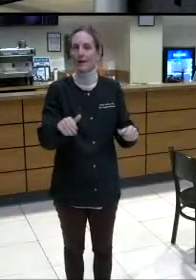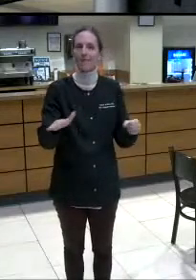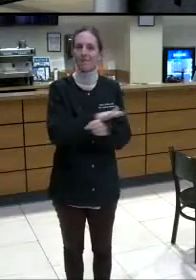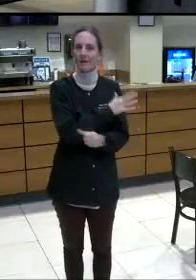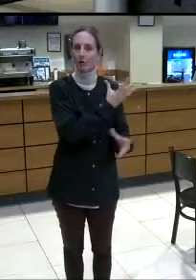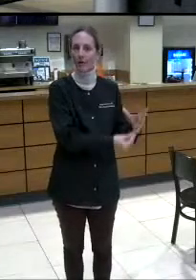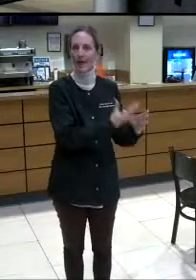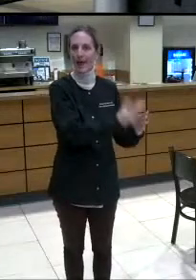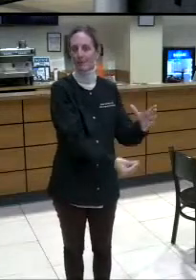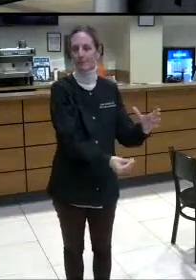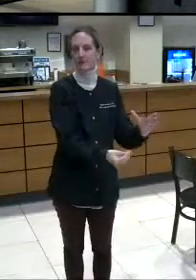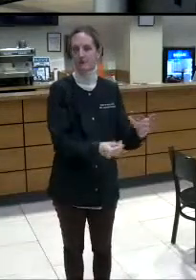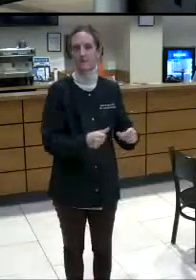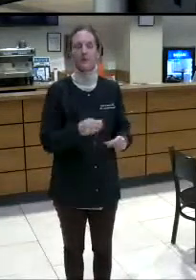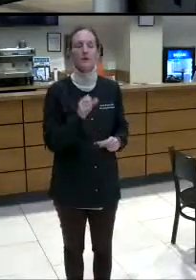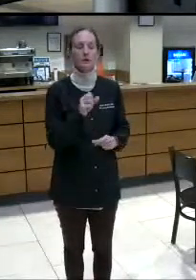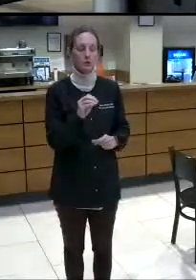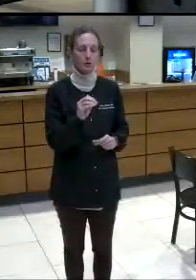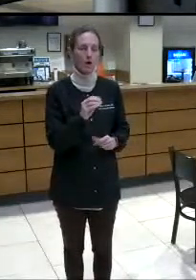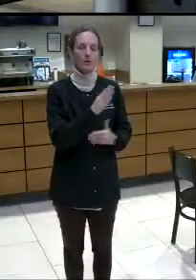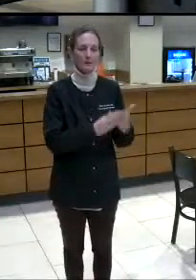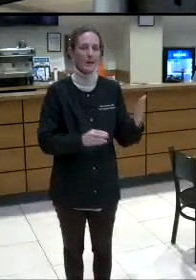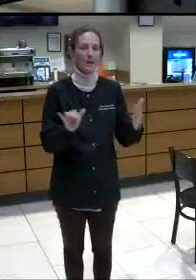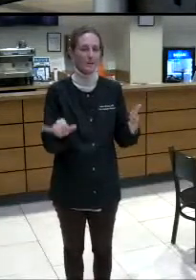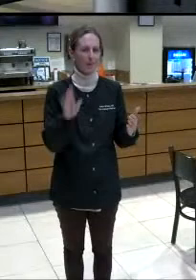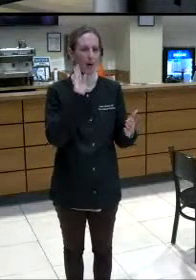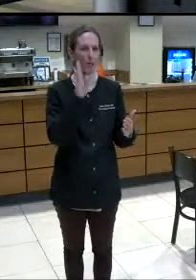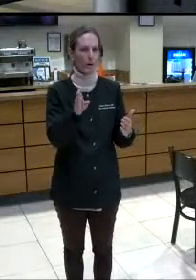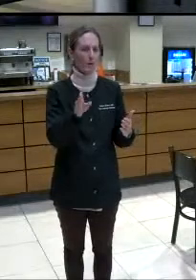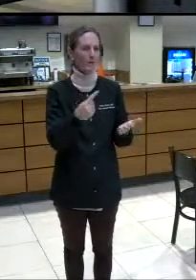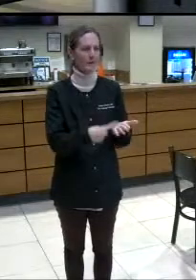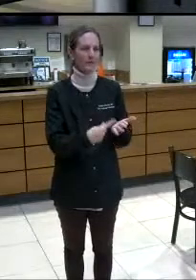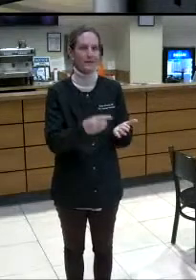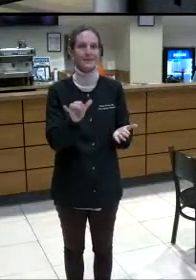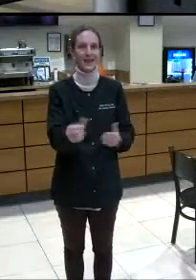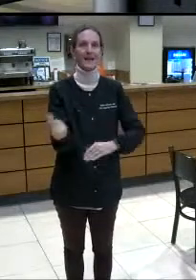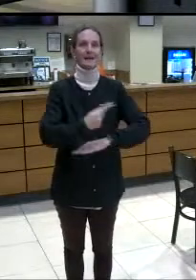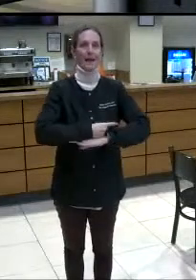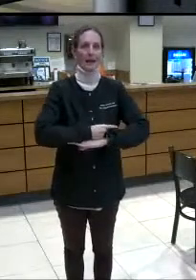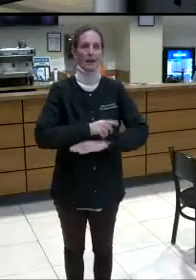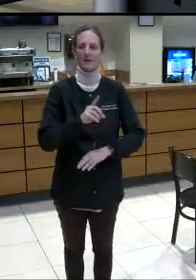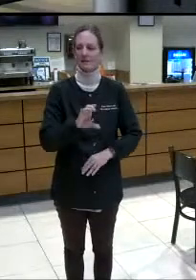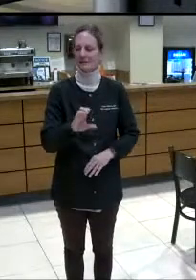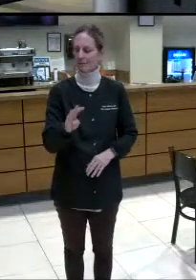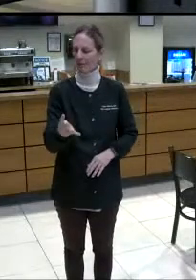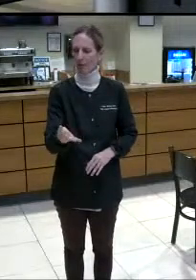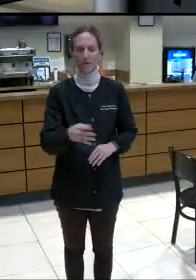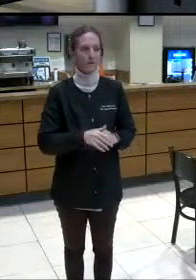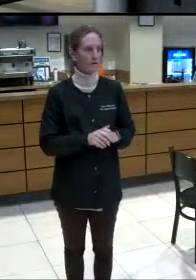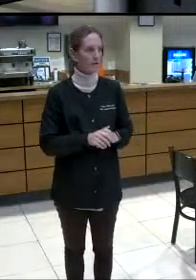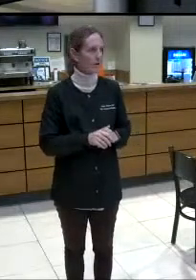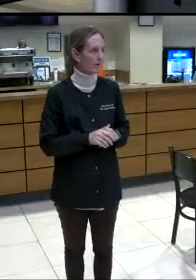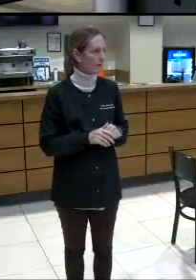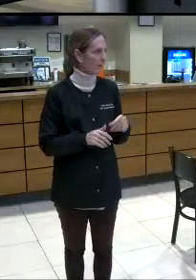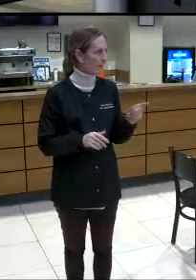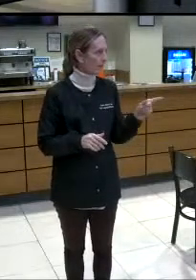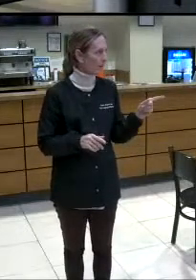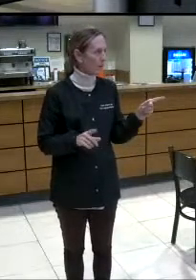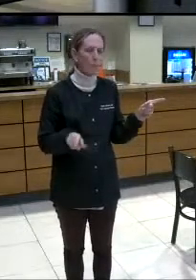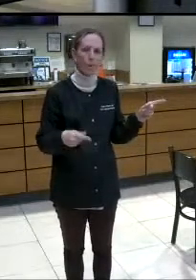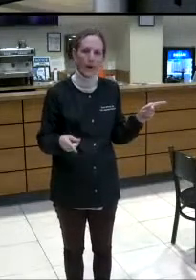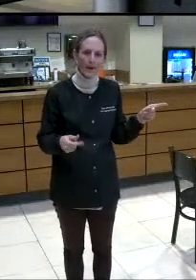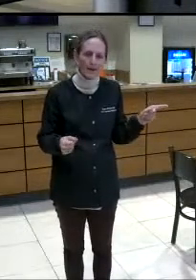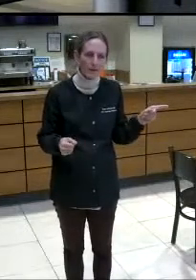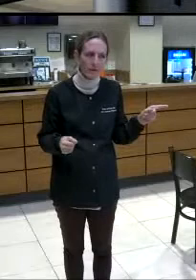3 departments. So some of that will be addressed that day as well. Thank you. Yes, ma'am. What day are you referring to? I'm sorry. That was,